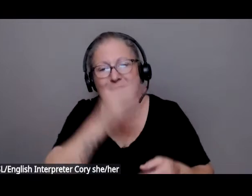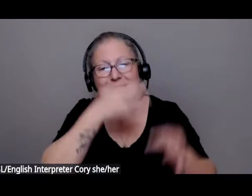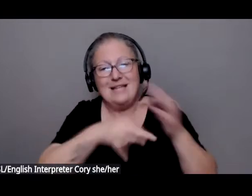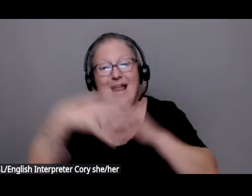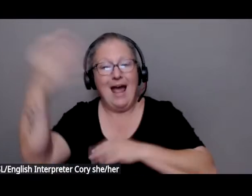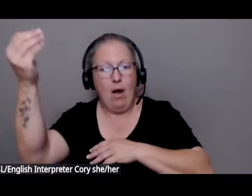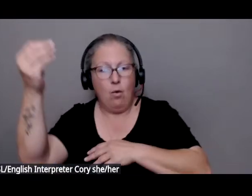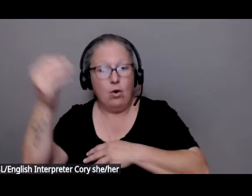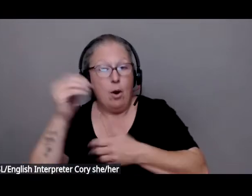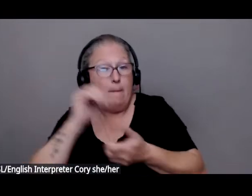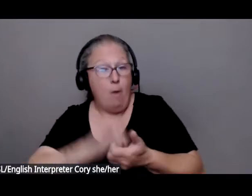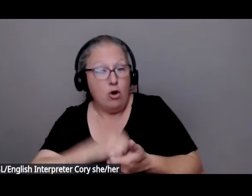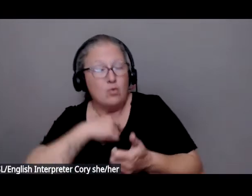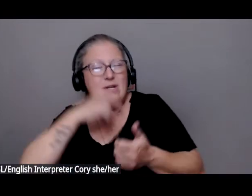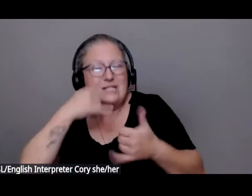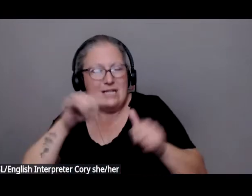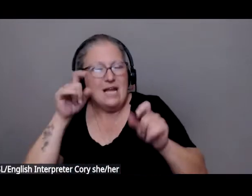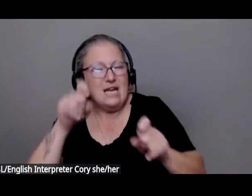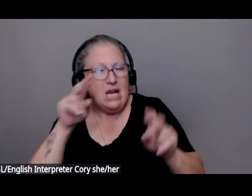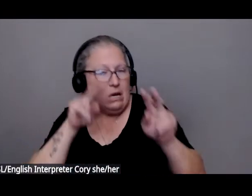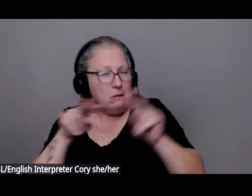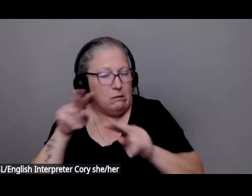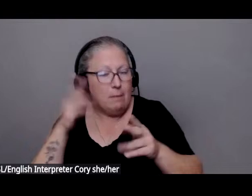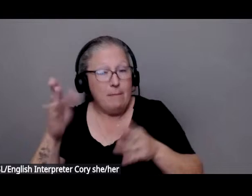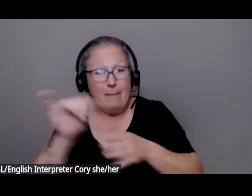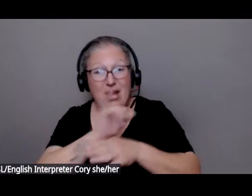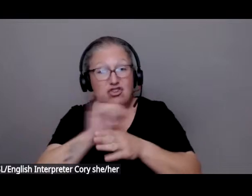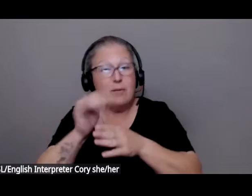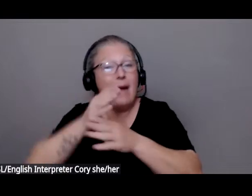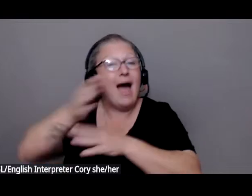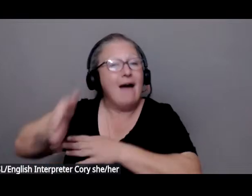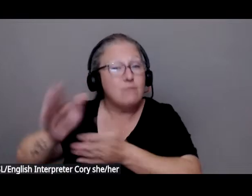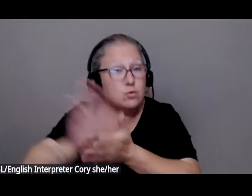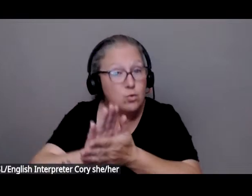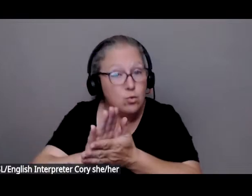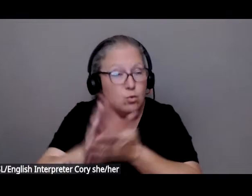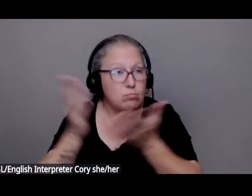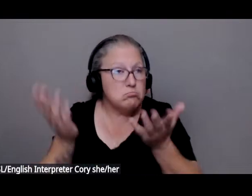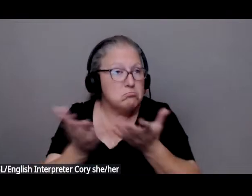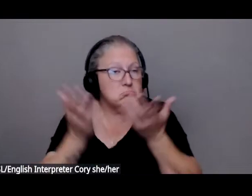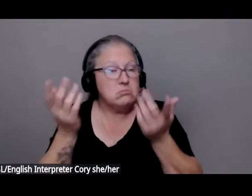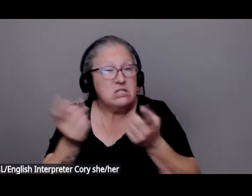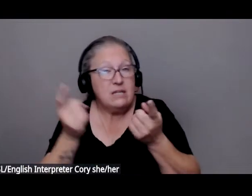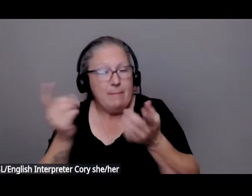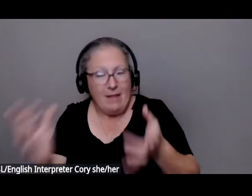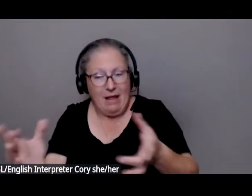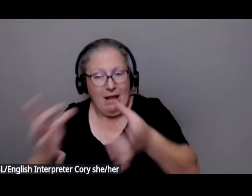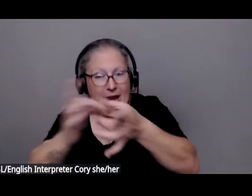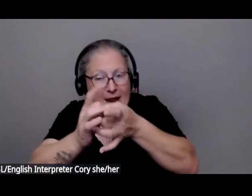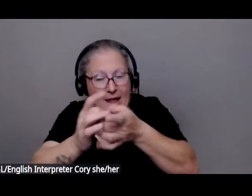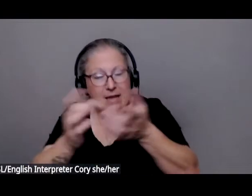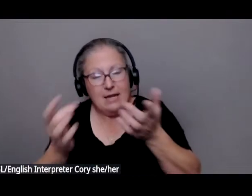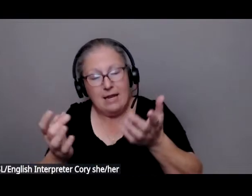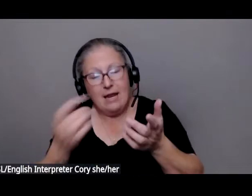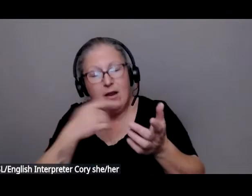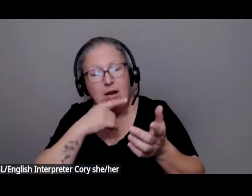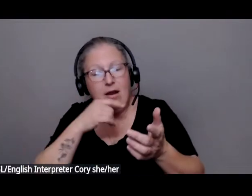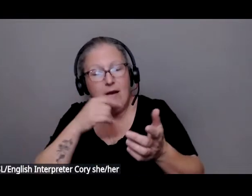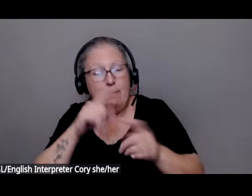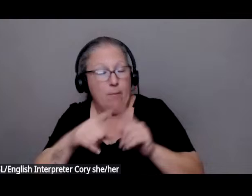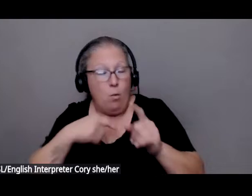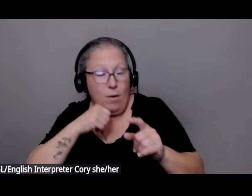are something we need to look at, maybe internships after school, something that could be kind of connected that we haven't really thought